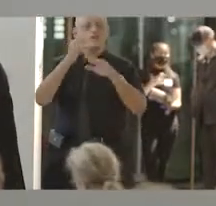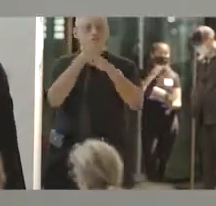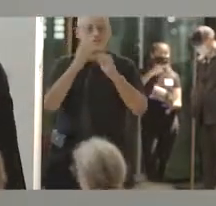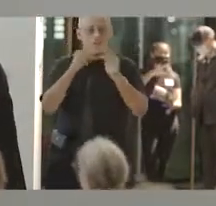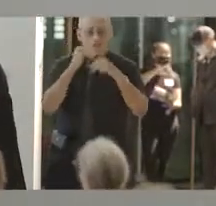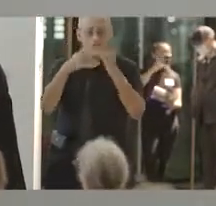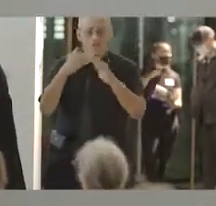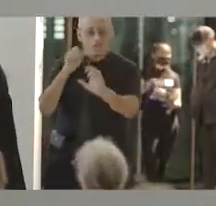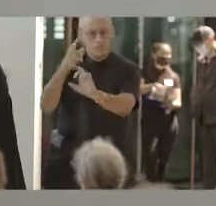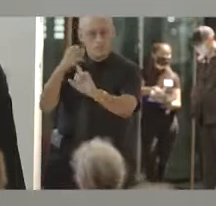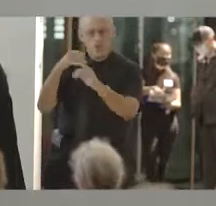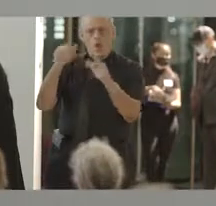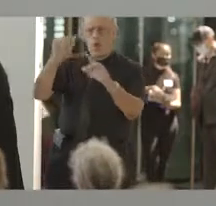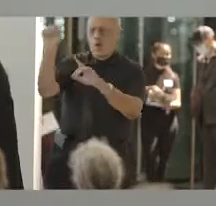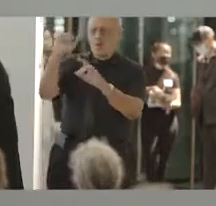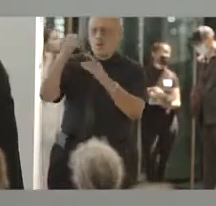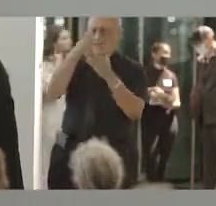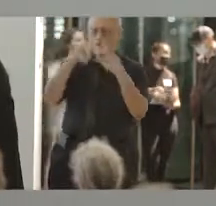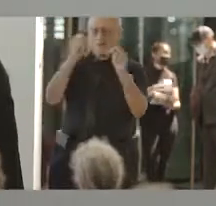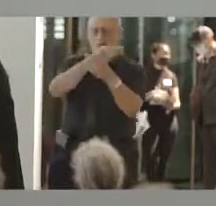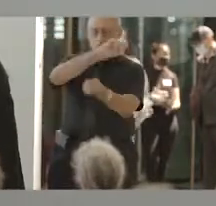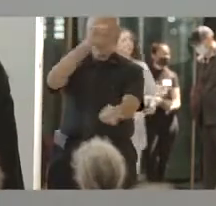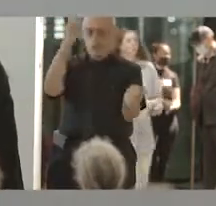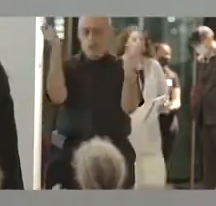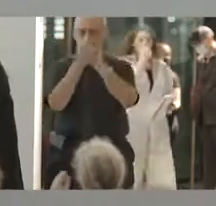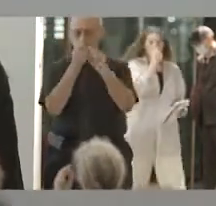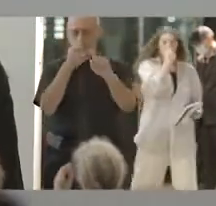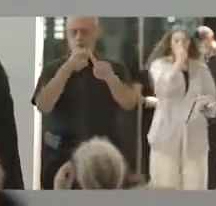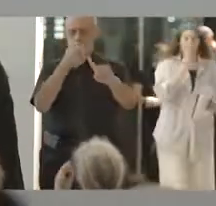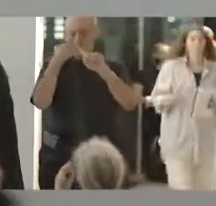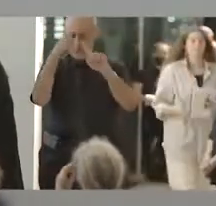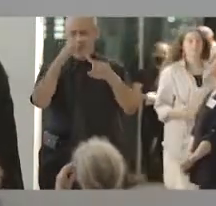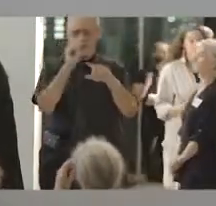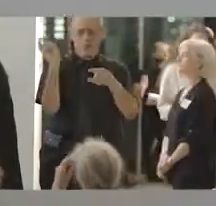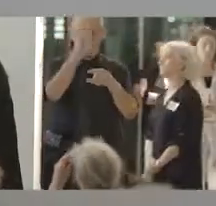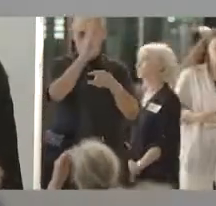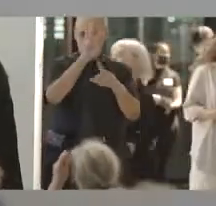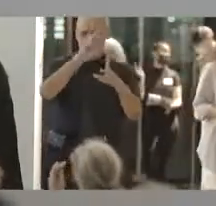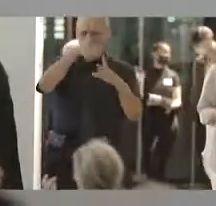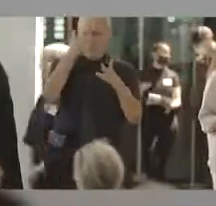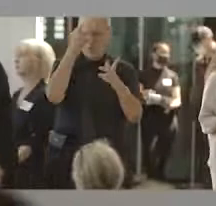the architectural and design team changed for the Northwest project?